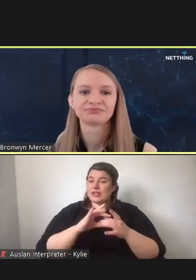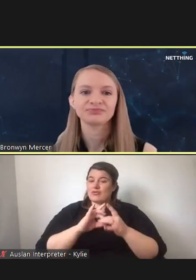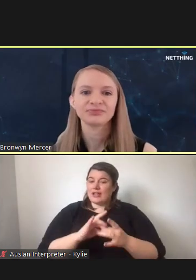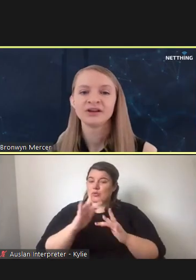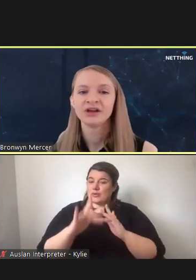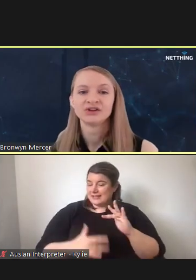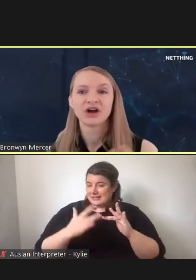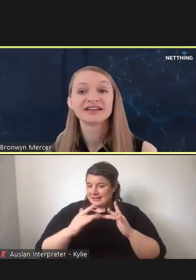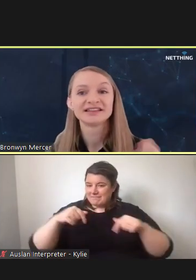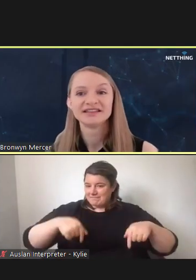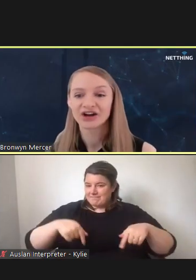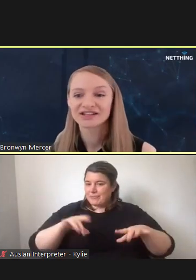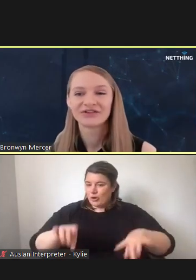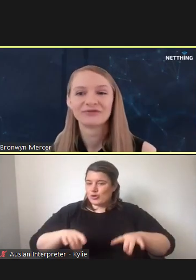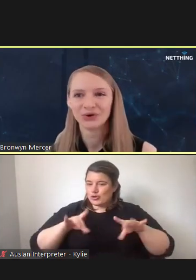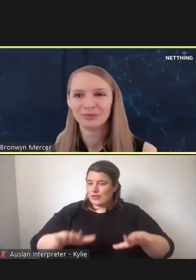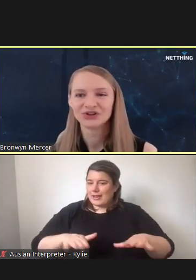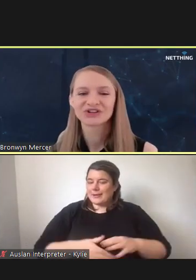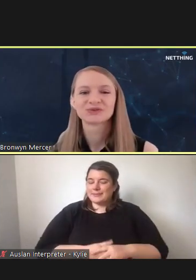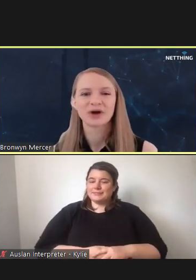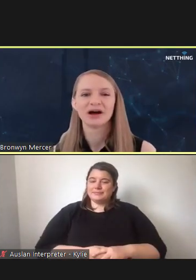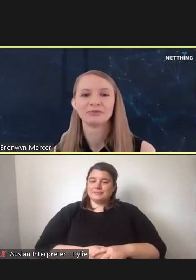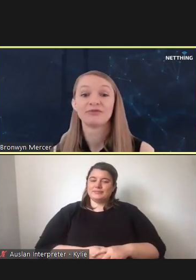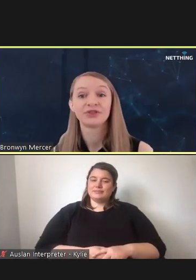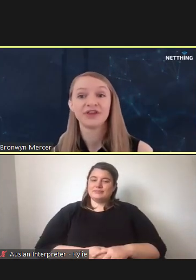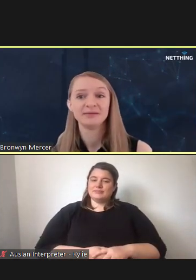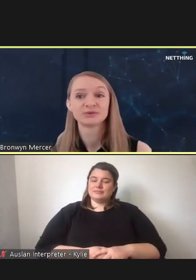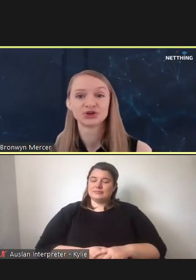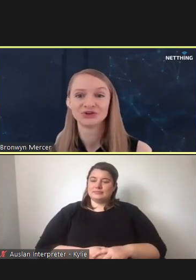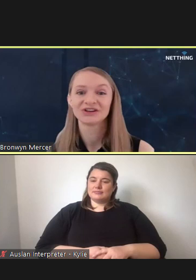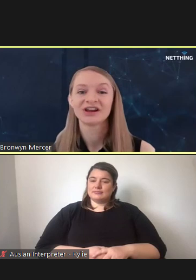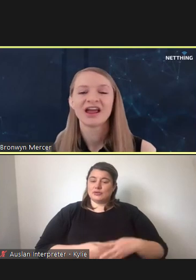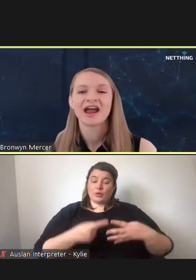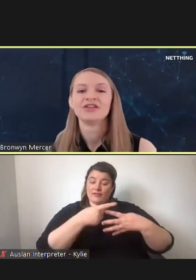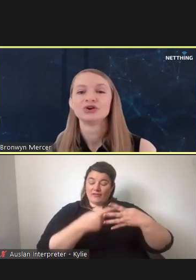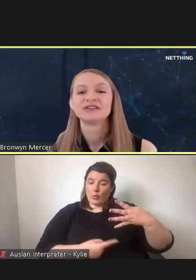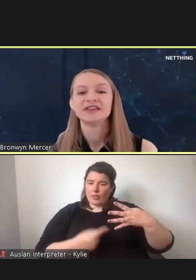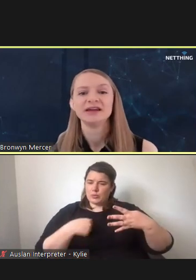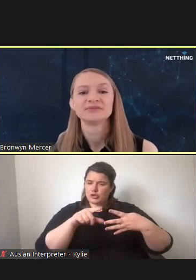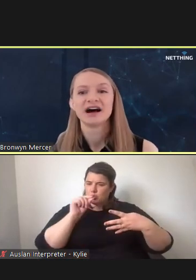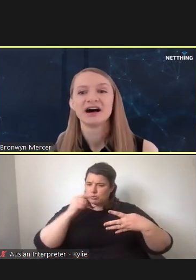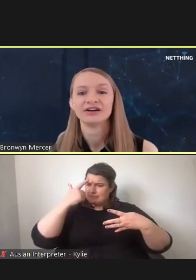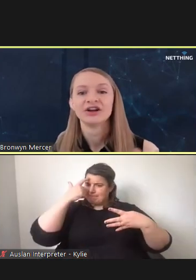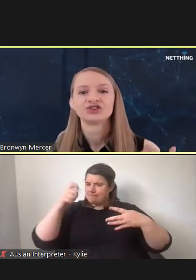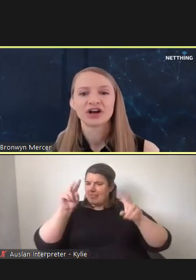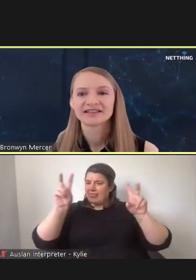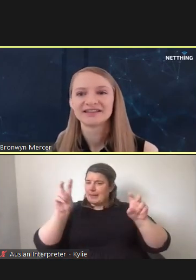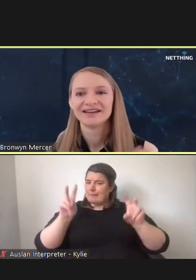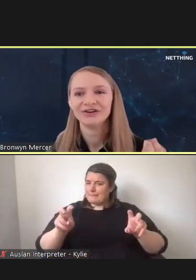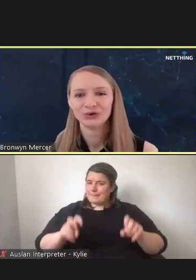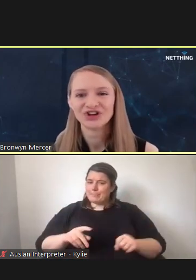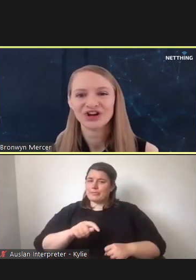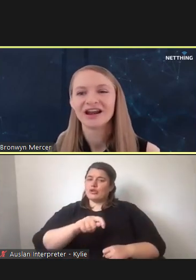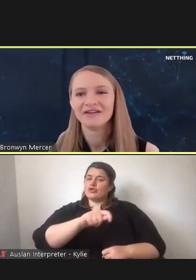Australia. So under this narrative of building bridges, 4 themes were chosen, and those themes are